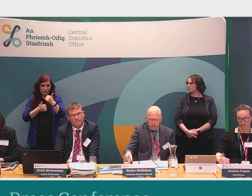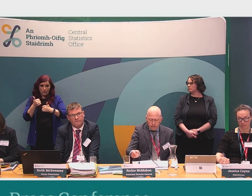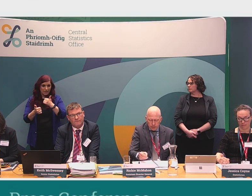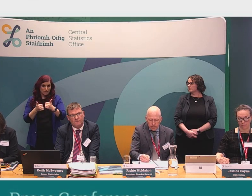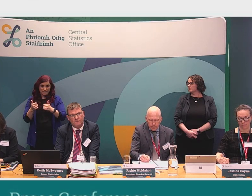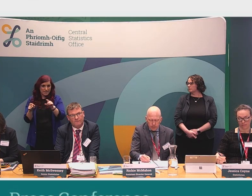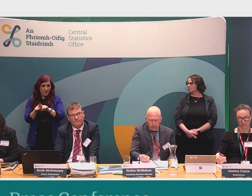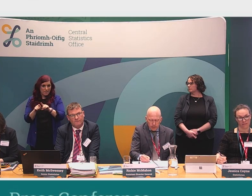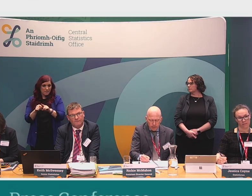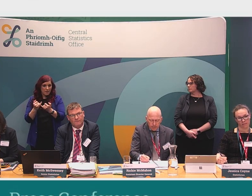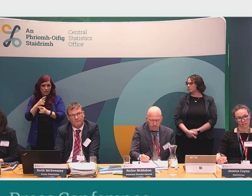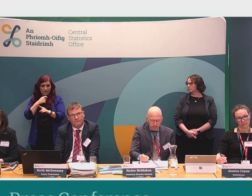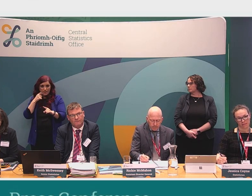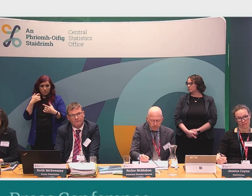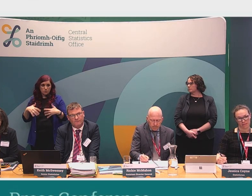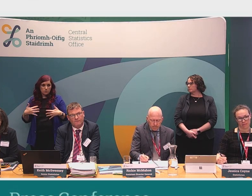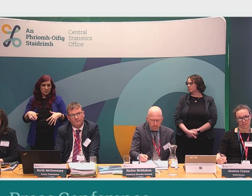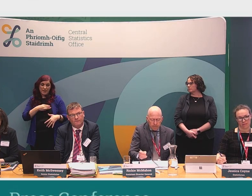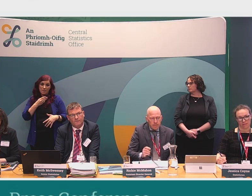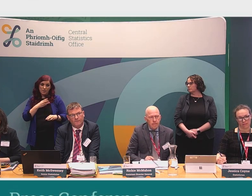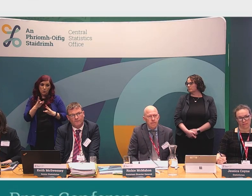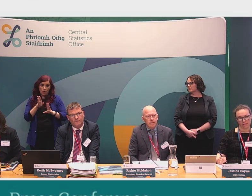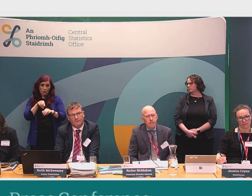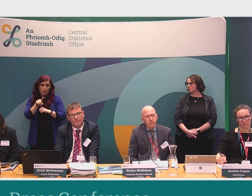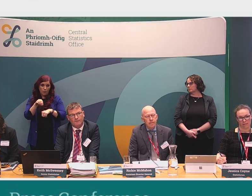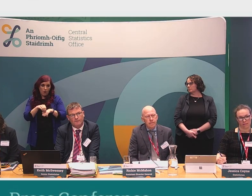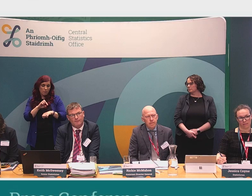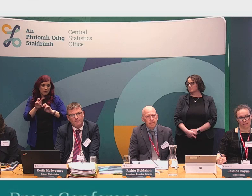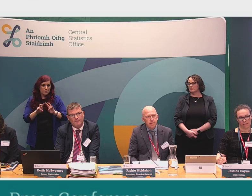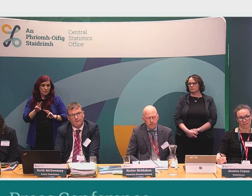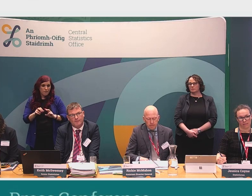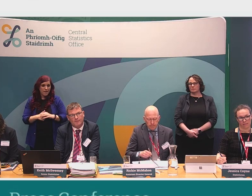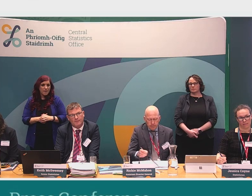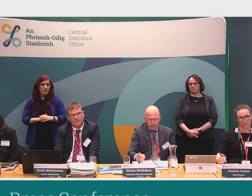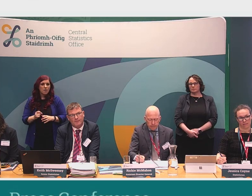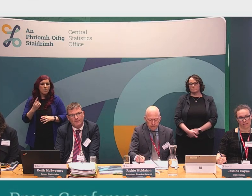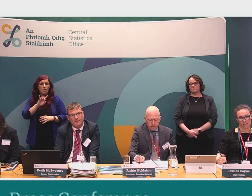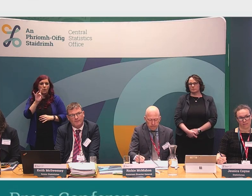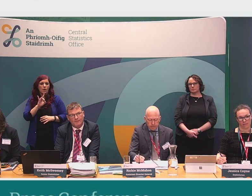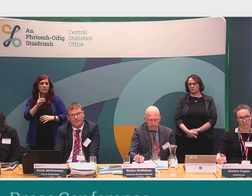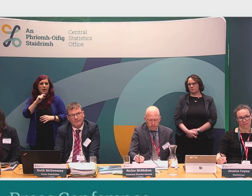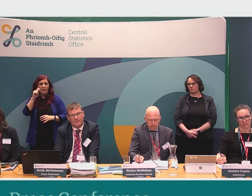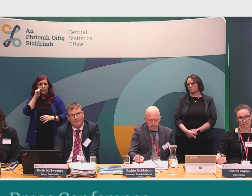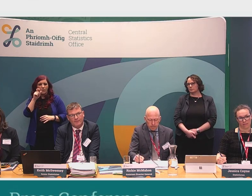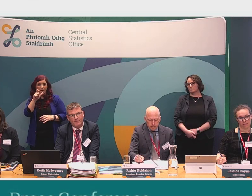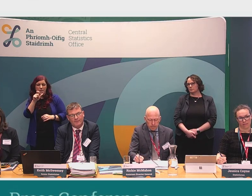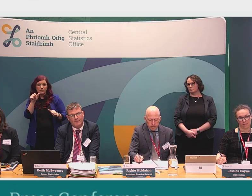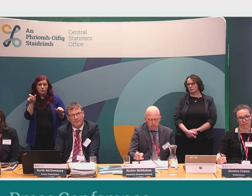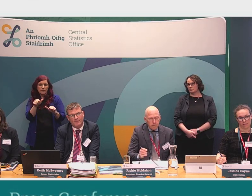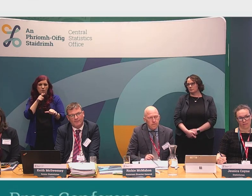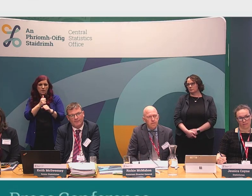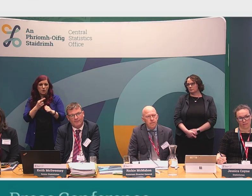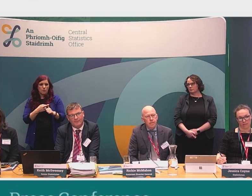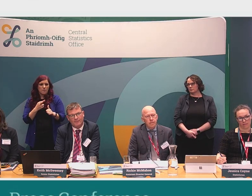small part we played, it's been a pleasure working with you on it. One of the questions, and I think we've touched on it a few times, but in terms